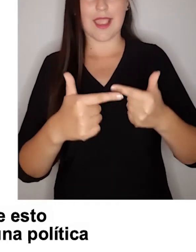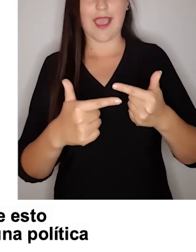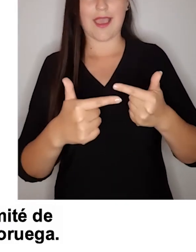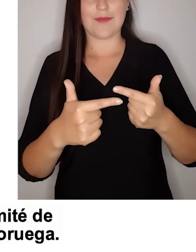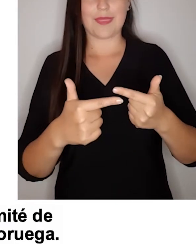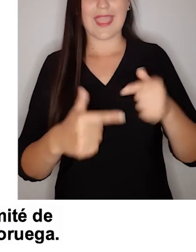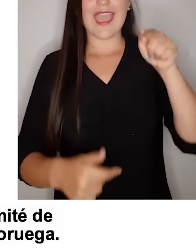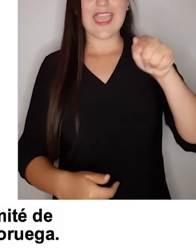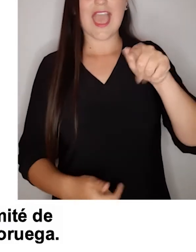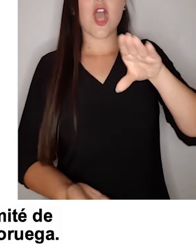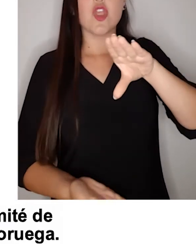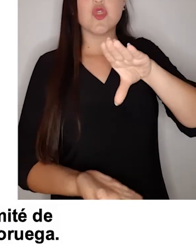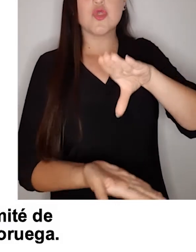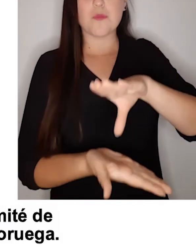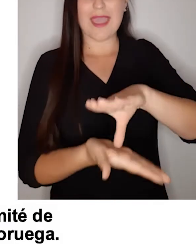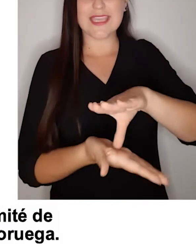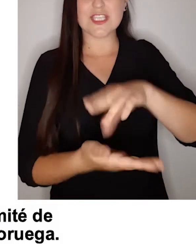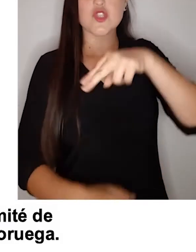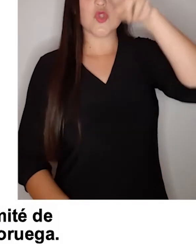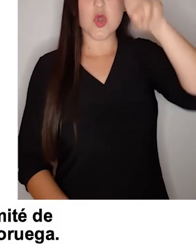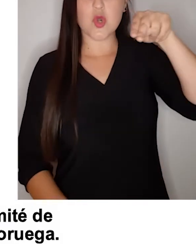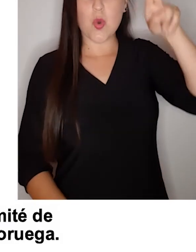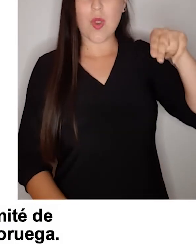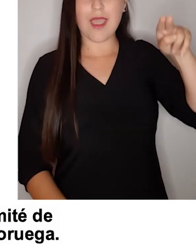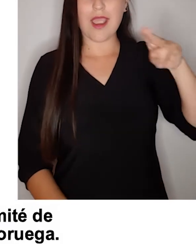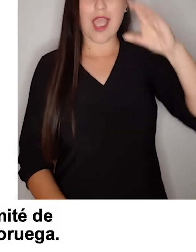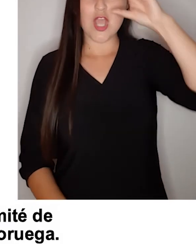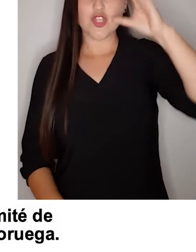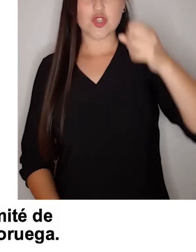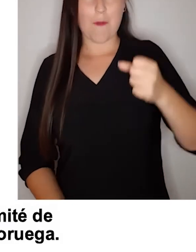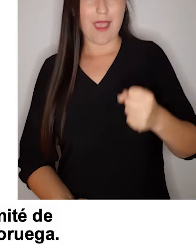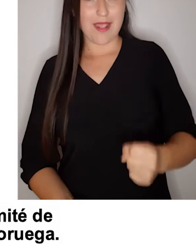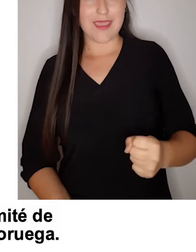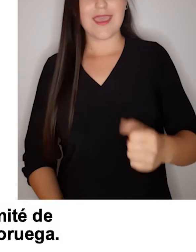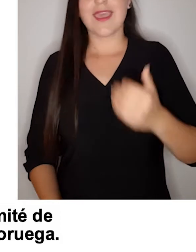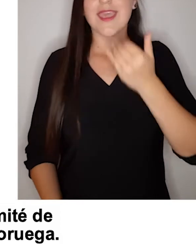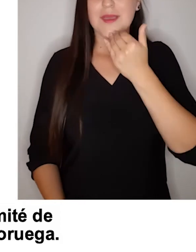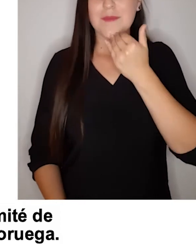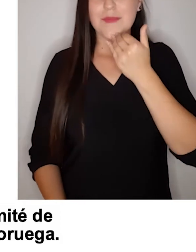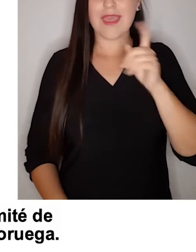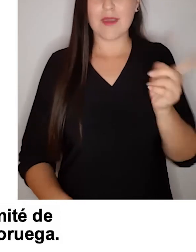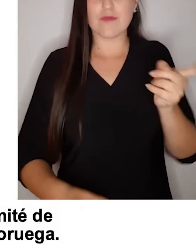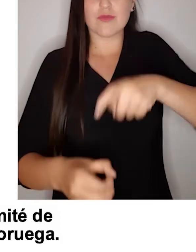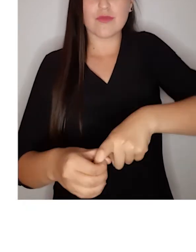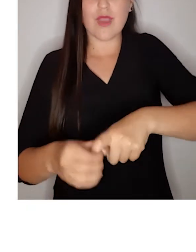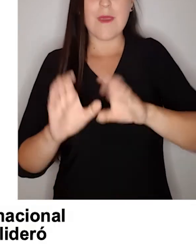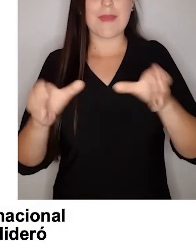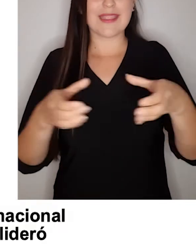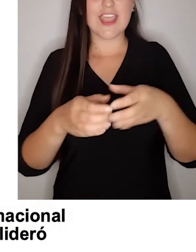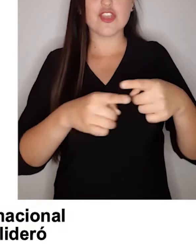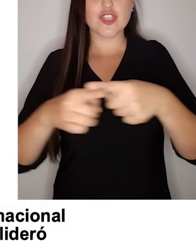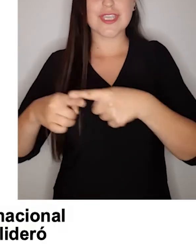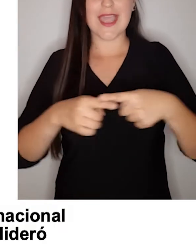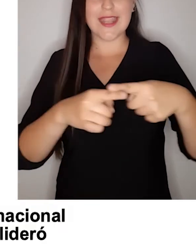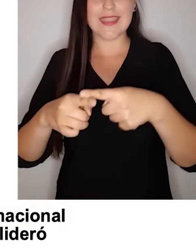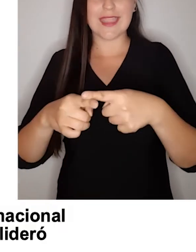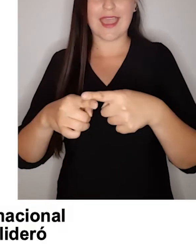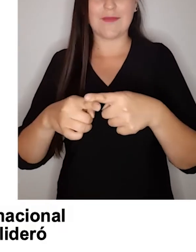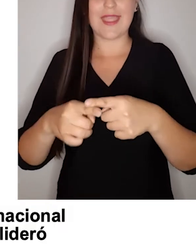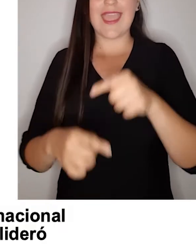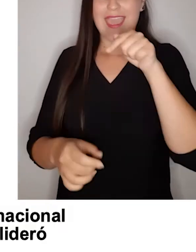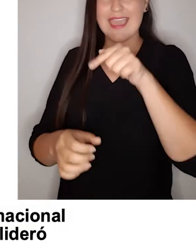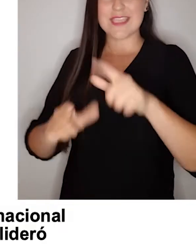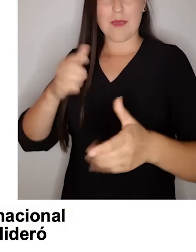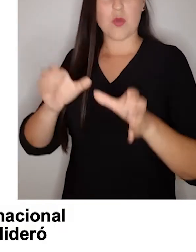Somali politician who is in charge of the inclusion committee of the Socialist Left Party in Norway. When the party had their